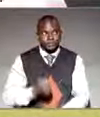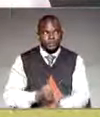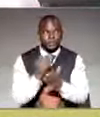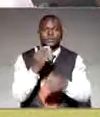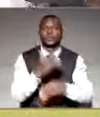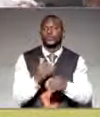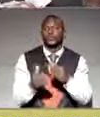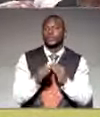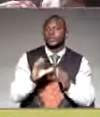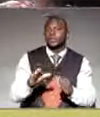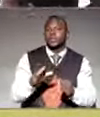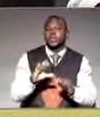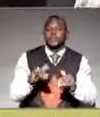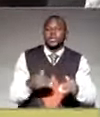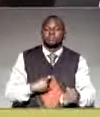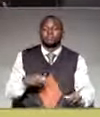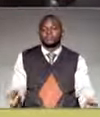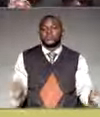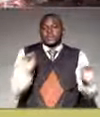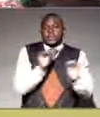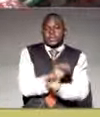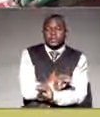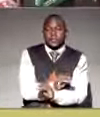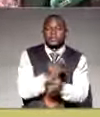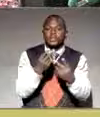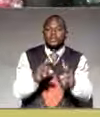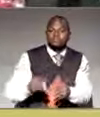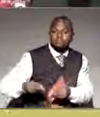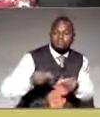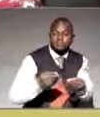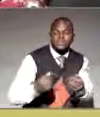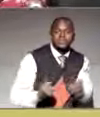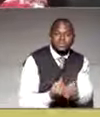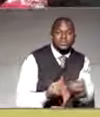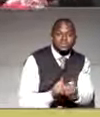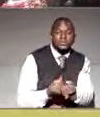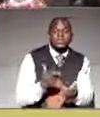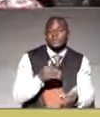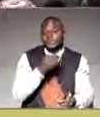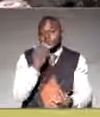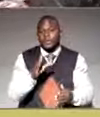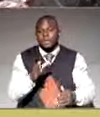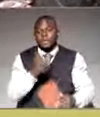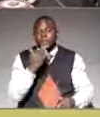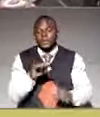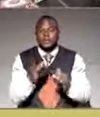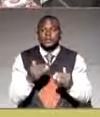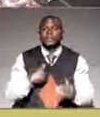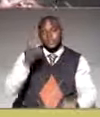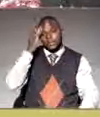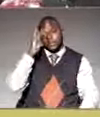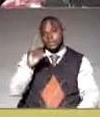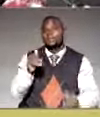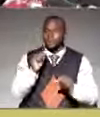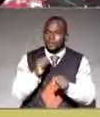build their potential rather than if you replace and start to give them handouts. They feel better when they know that they